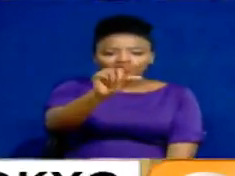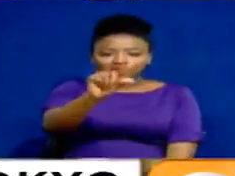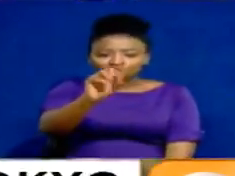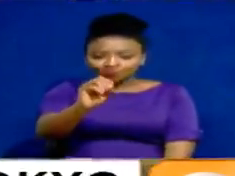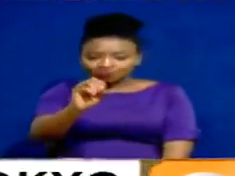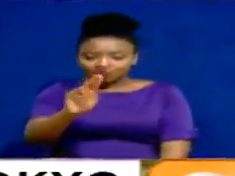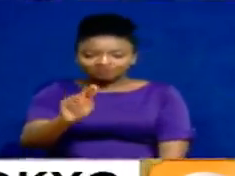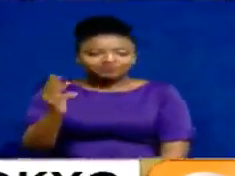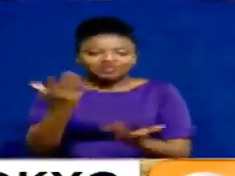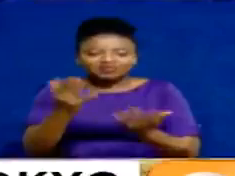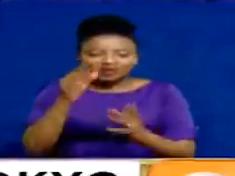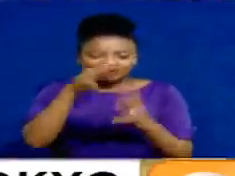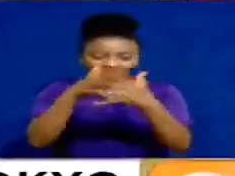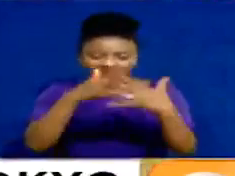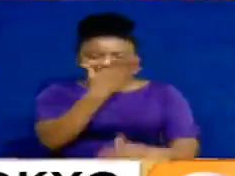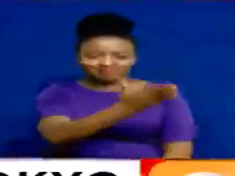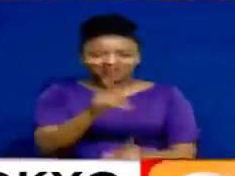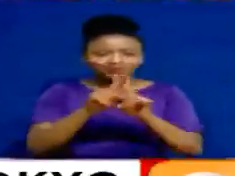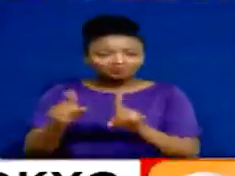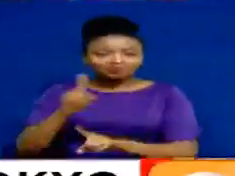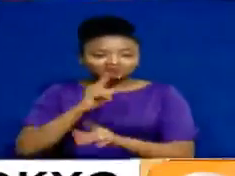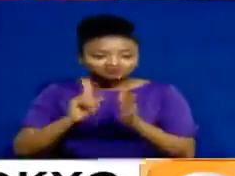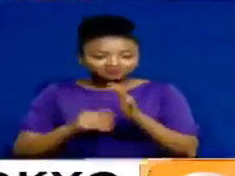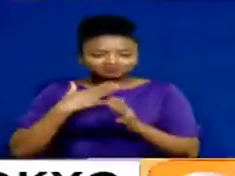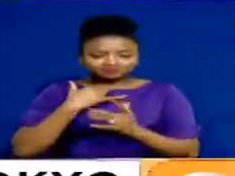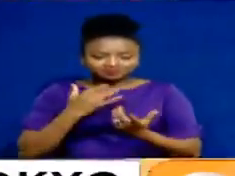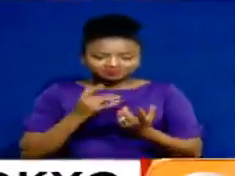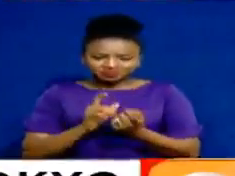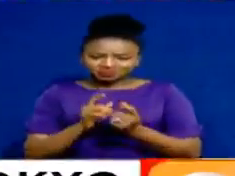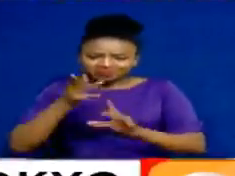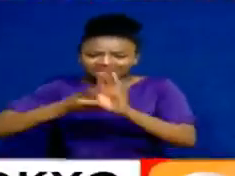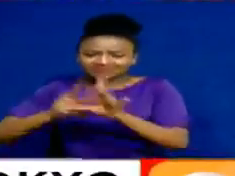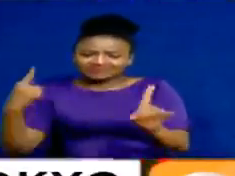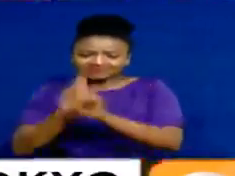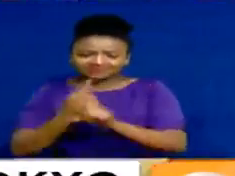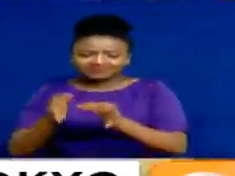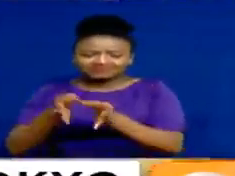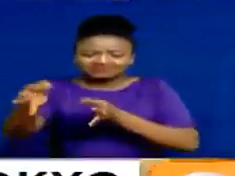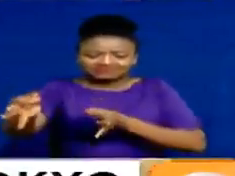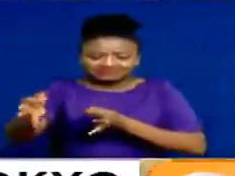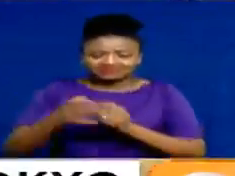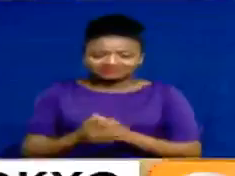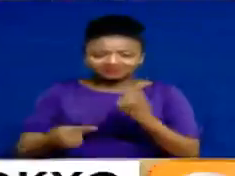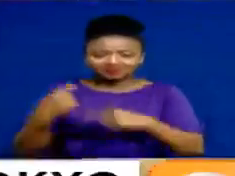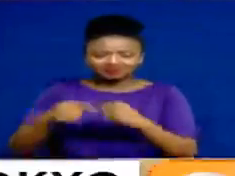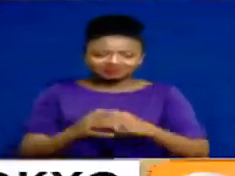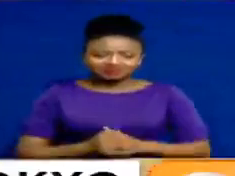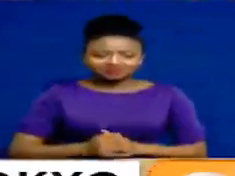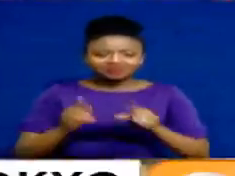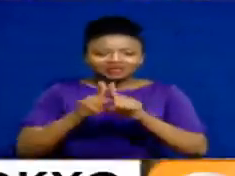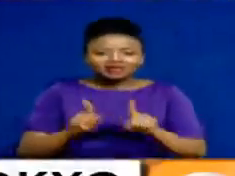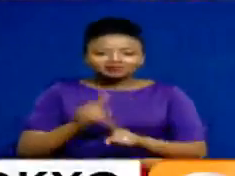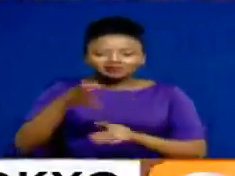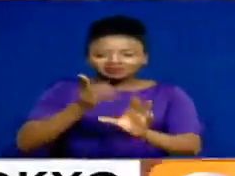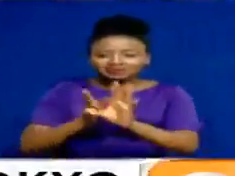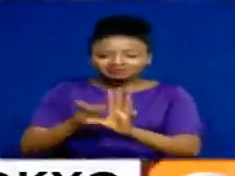Kipyegon also hinted at the possibility of shifting to a different distance. Hellen Obiri, who competed in the 5,000 meters and 10,000 meters in Tokyo,